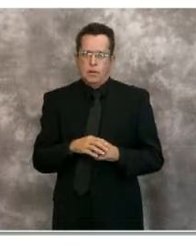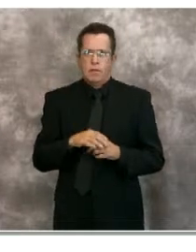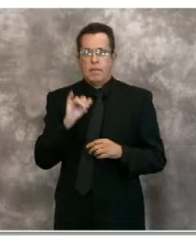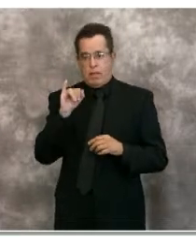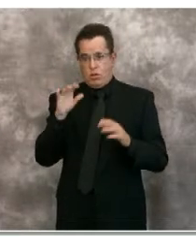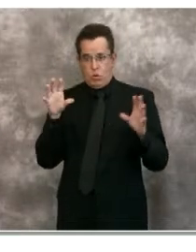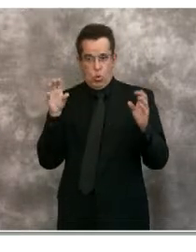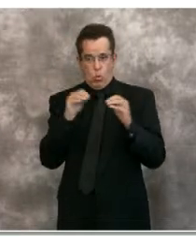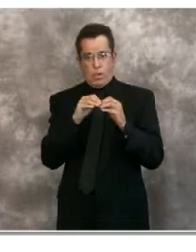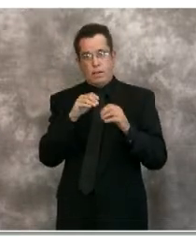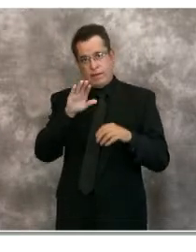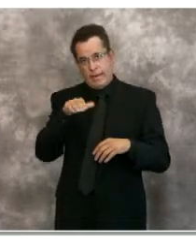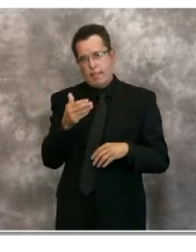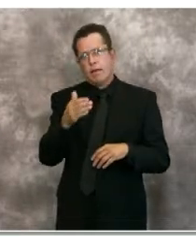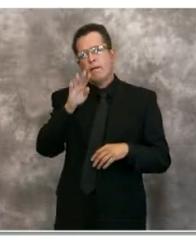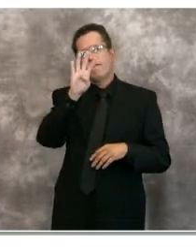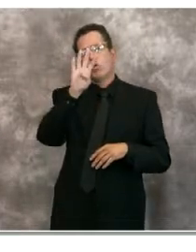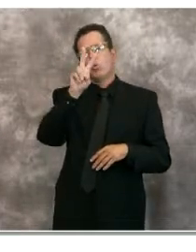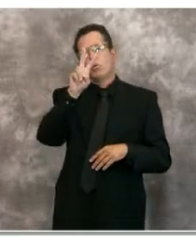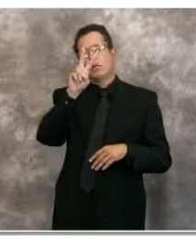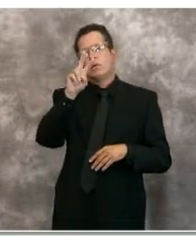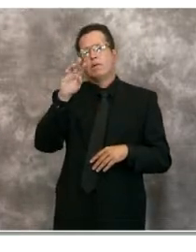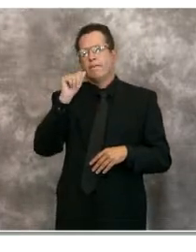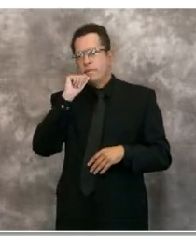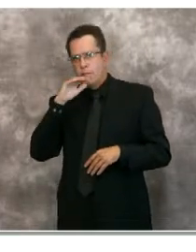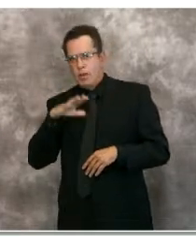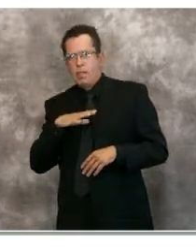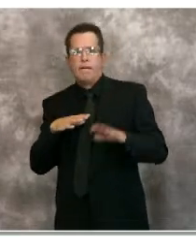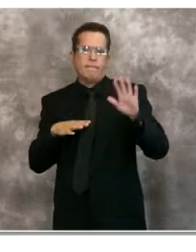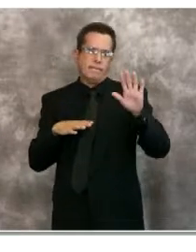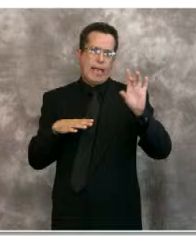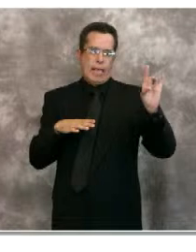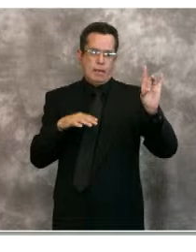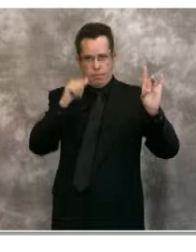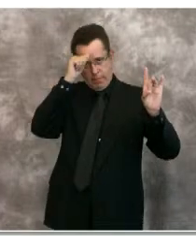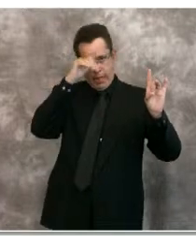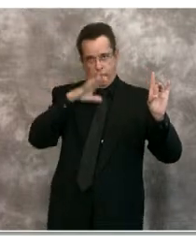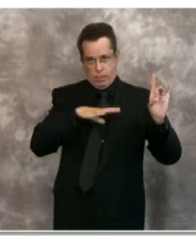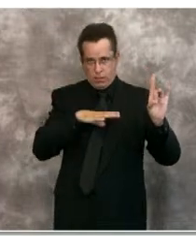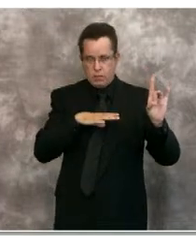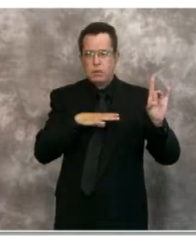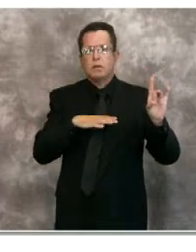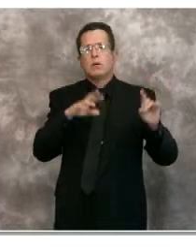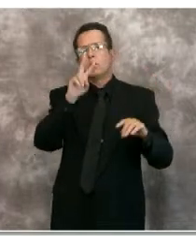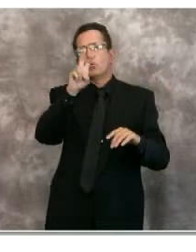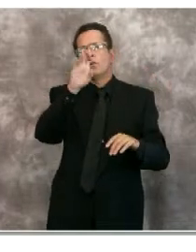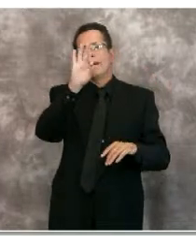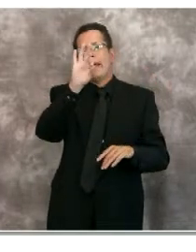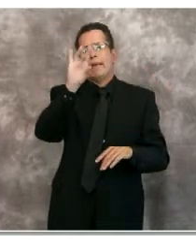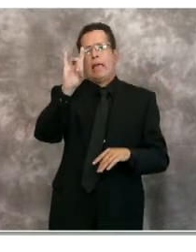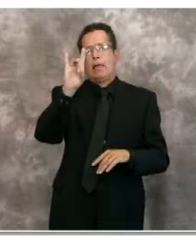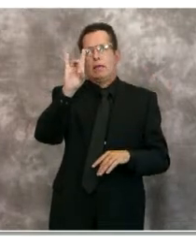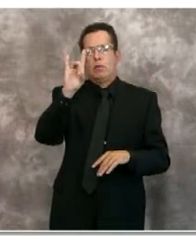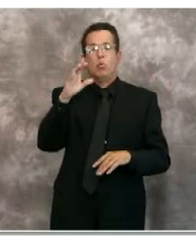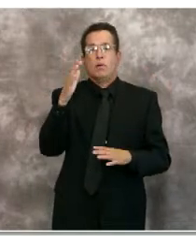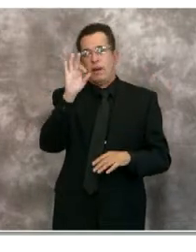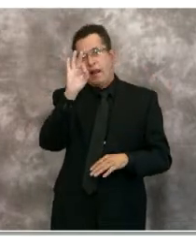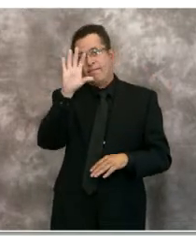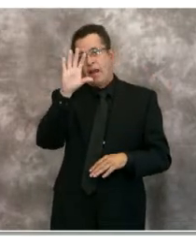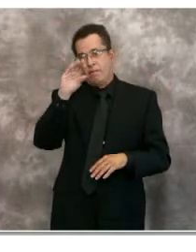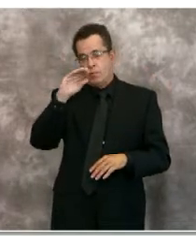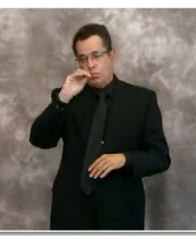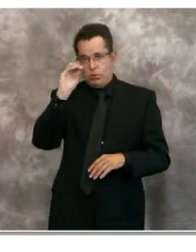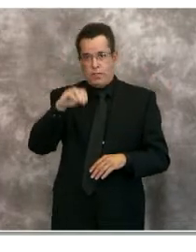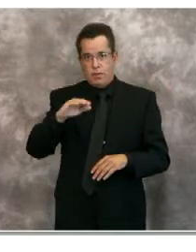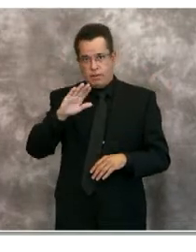of the total number of deaths, 42 are female, 58 are male, and 298, or 95% of the total